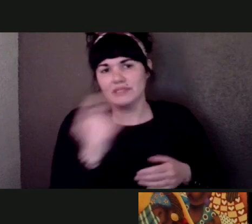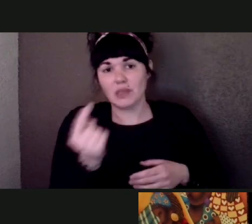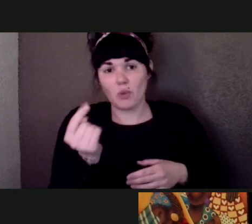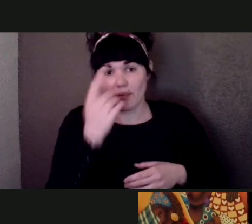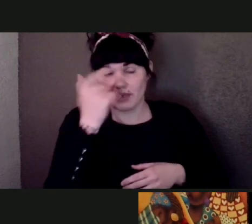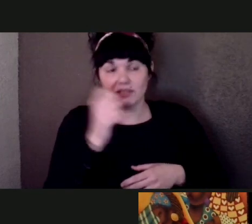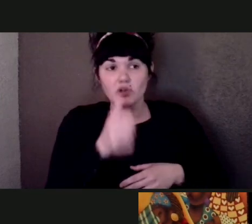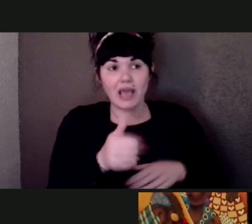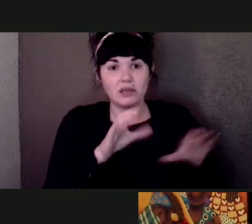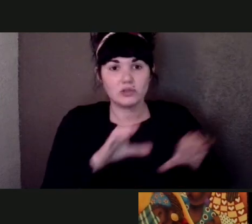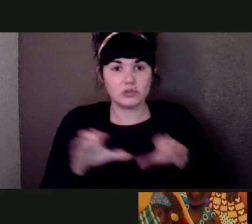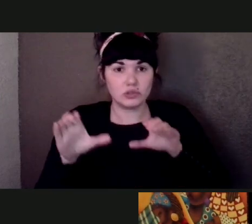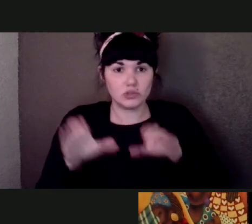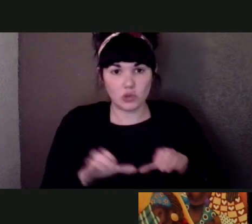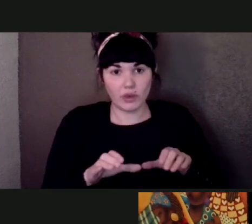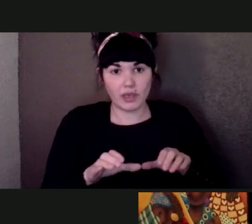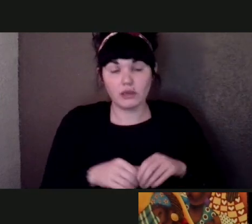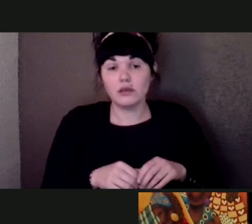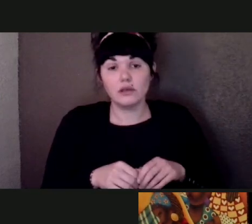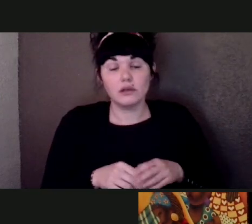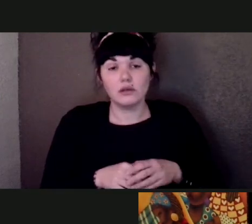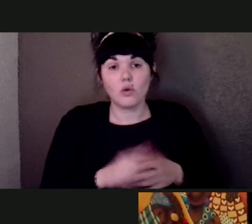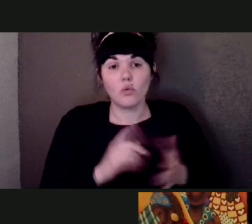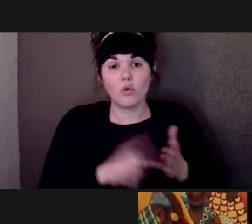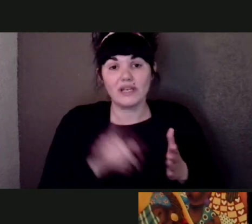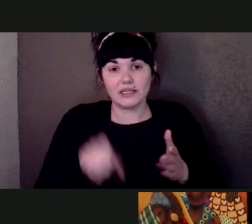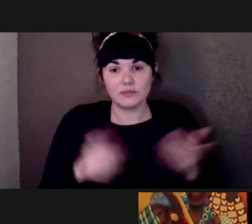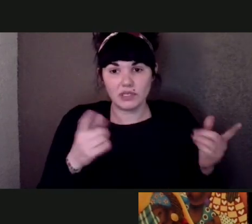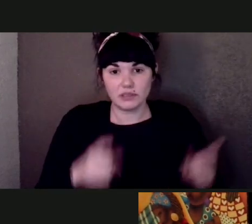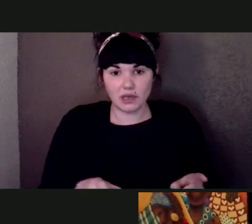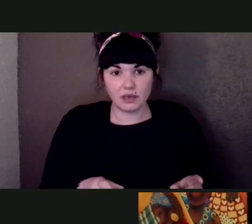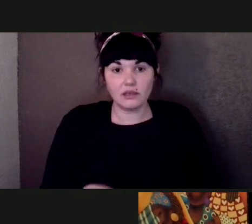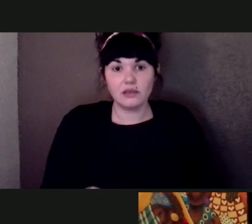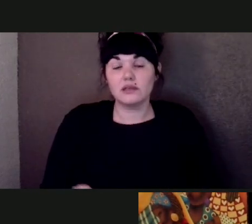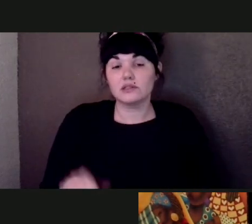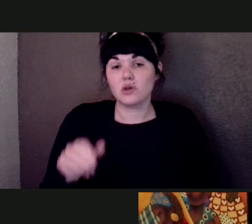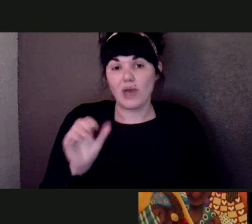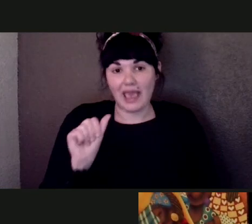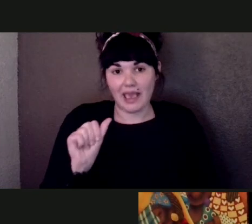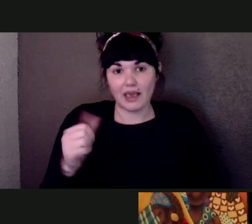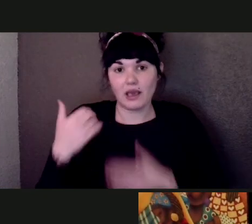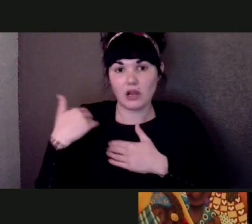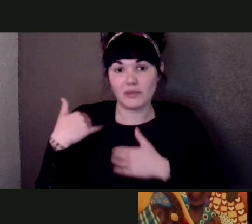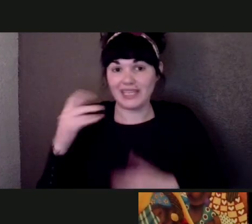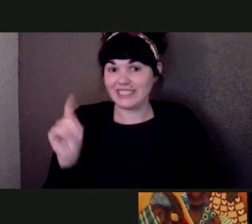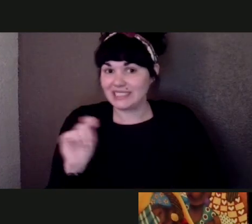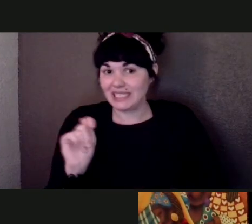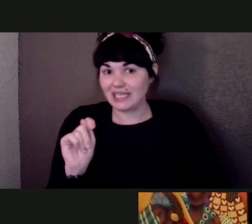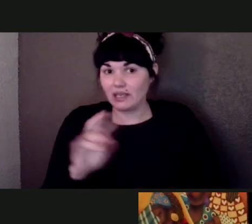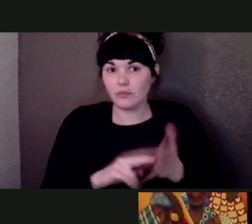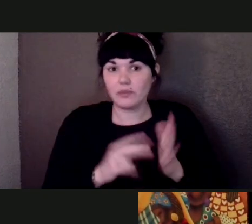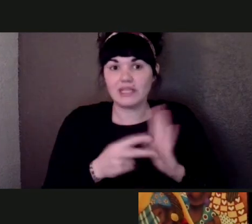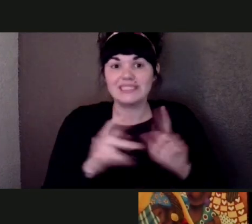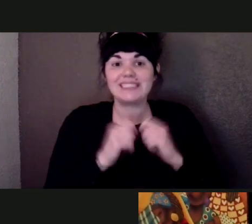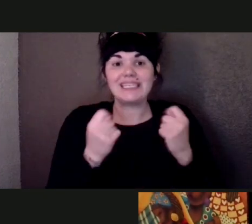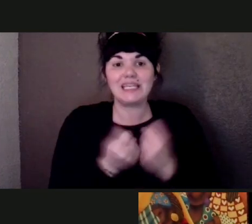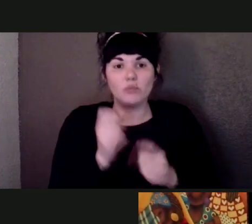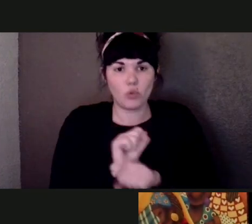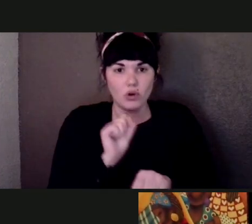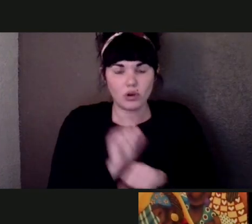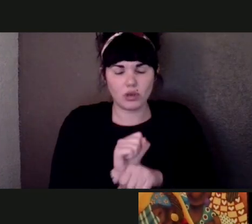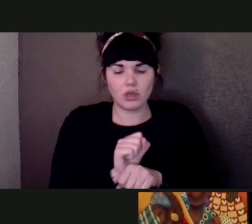is accountability and T is finally teamwork. And so our relationship with the police department is even more important right now. When you think about